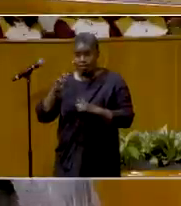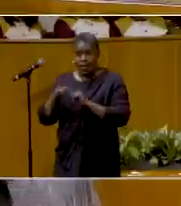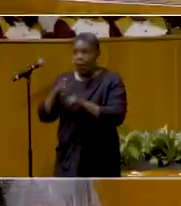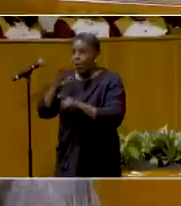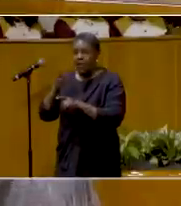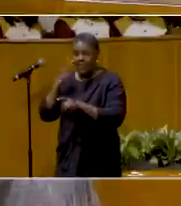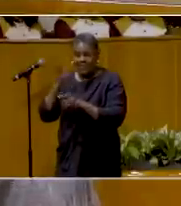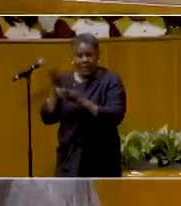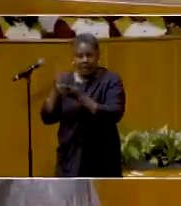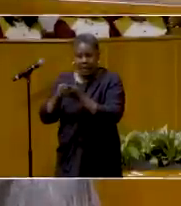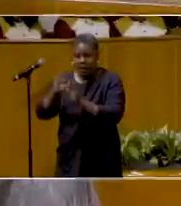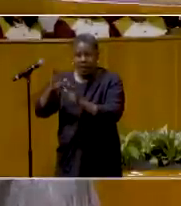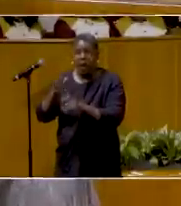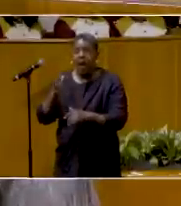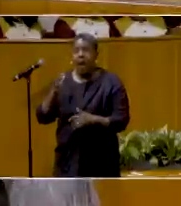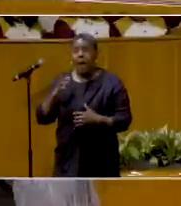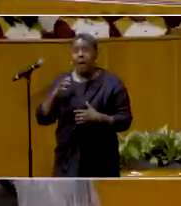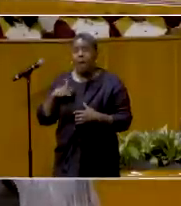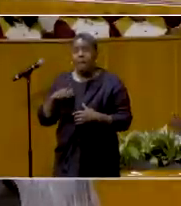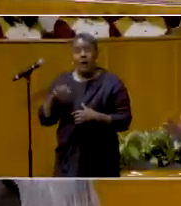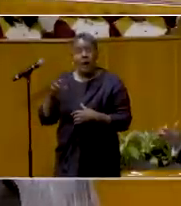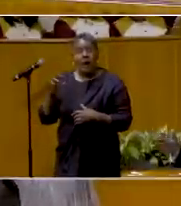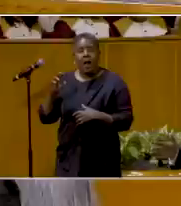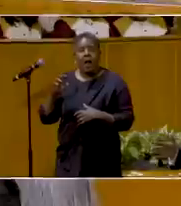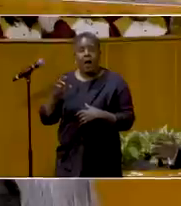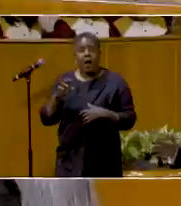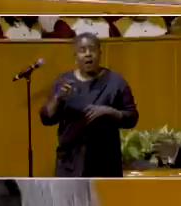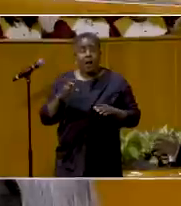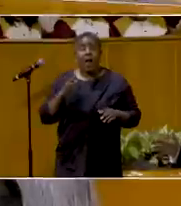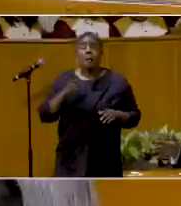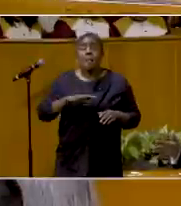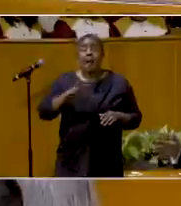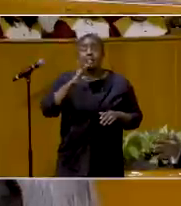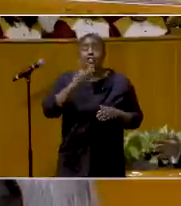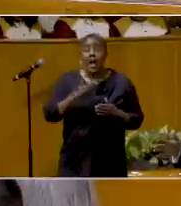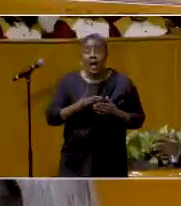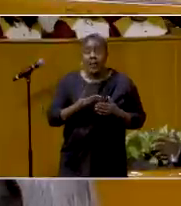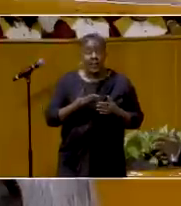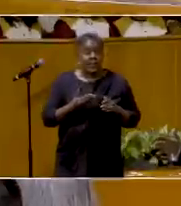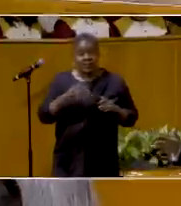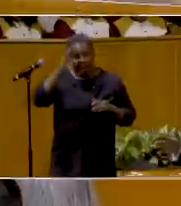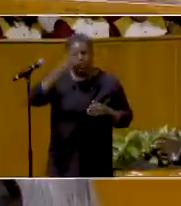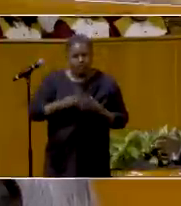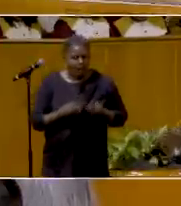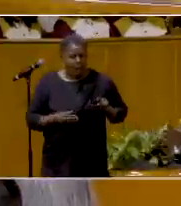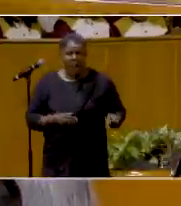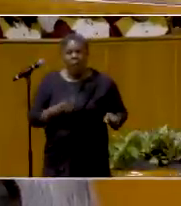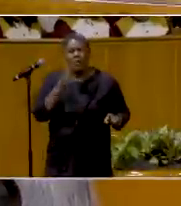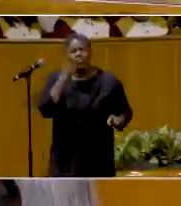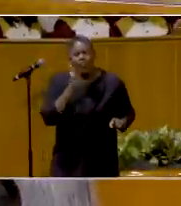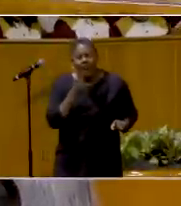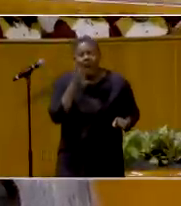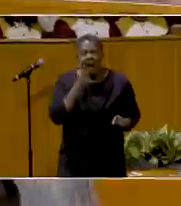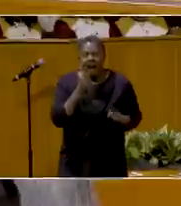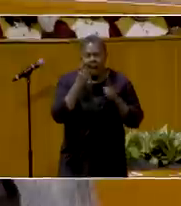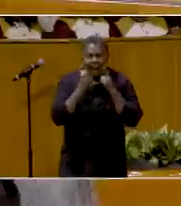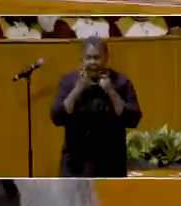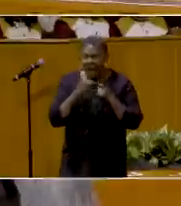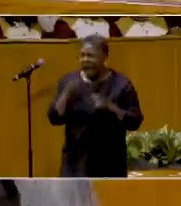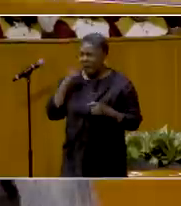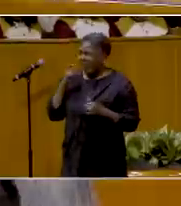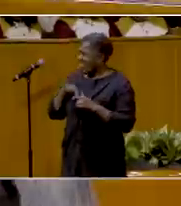was so mad in that movie. My son, literally, my youngest son was crying at the end of the movie. And I'm saying to myself, yo, this is